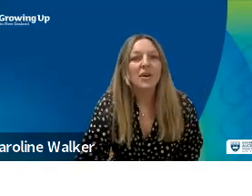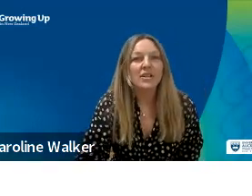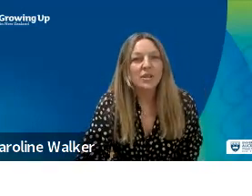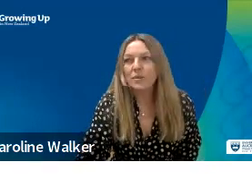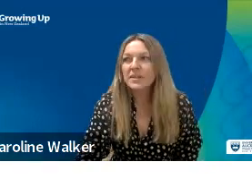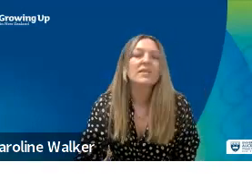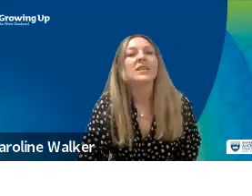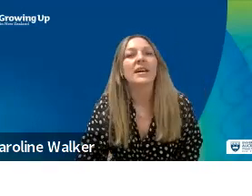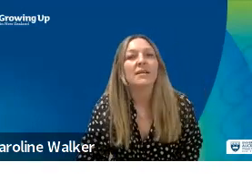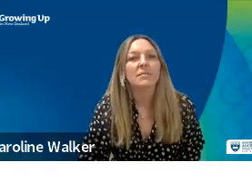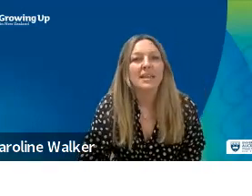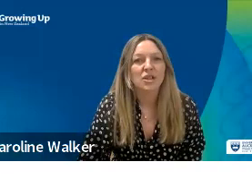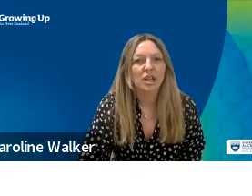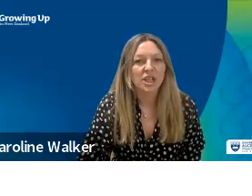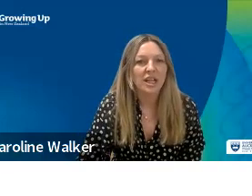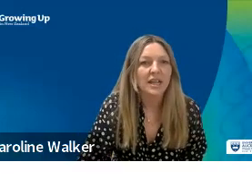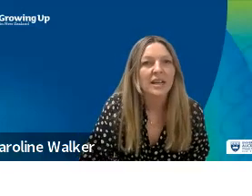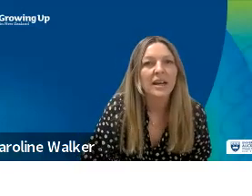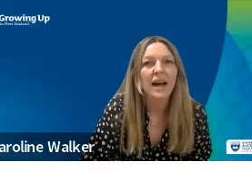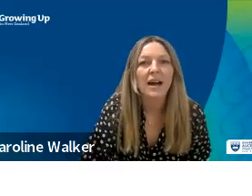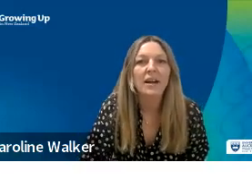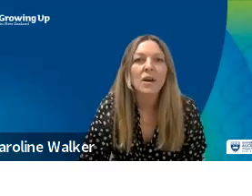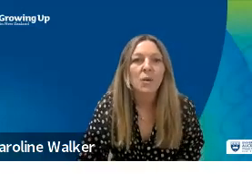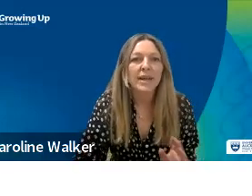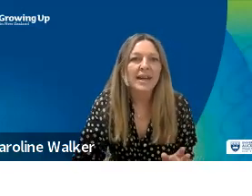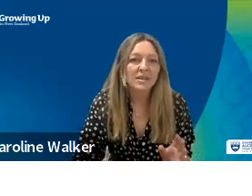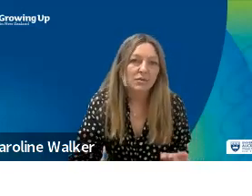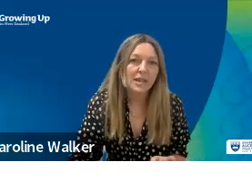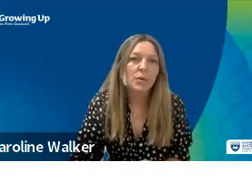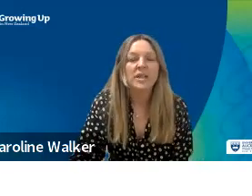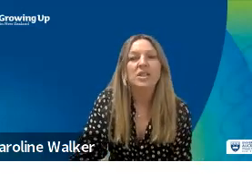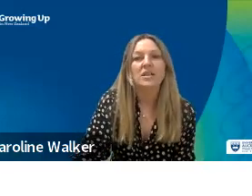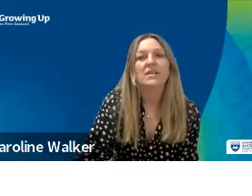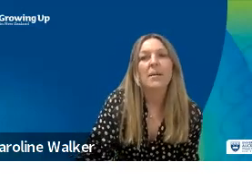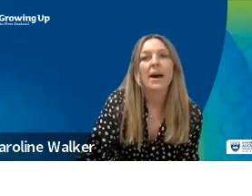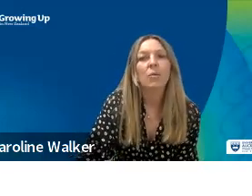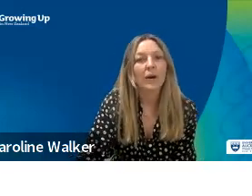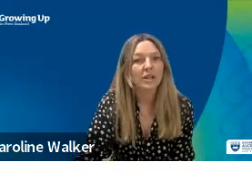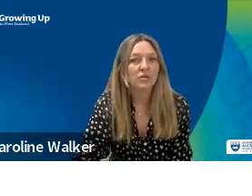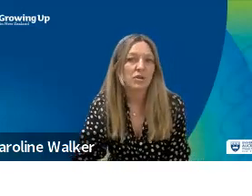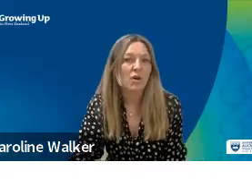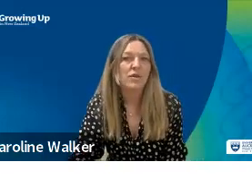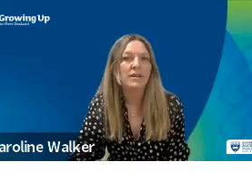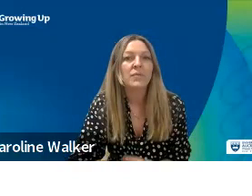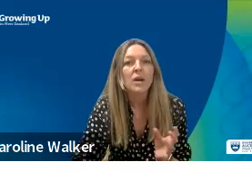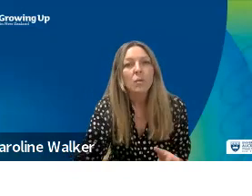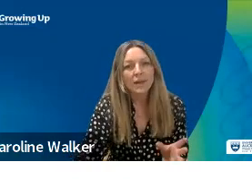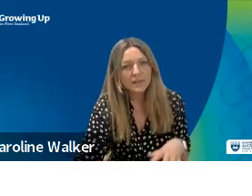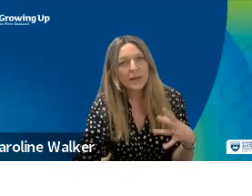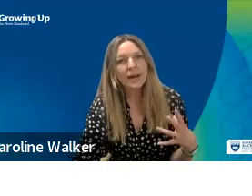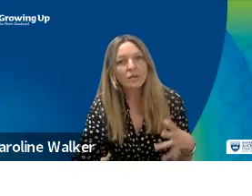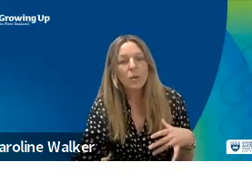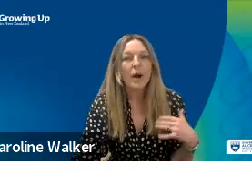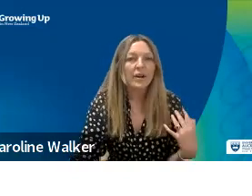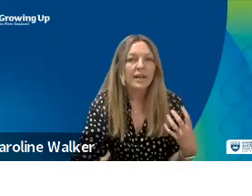Okay, so in terms of the methodology, we asked 3 questions about worry due to COVID.